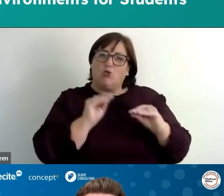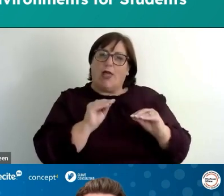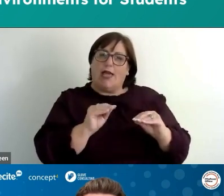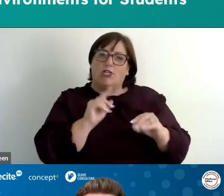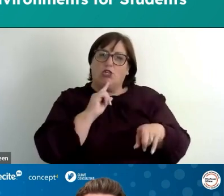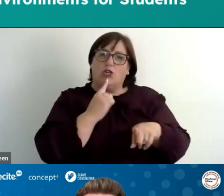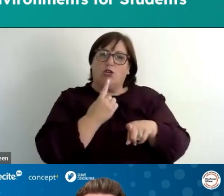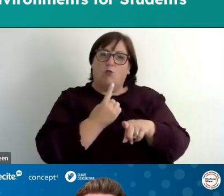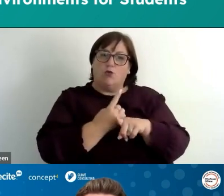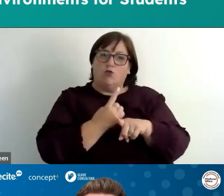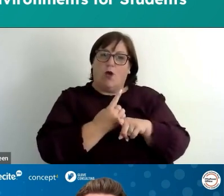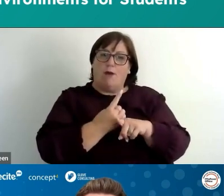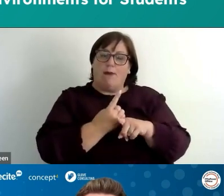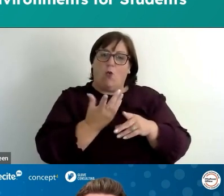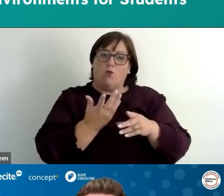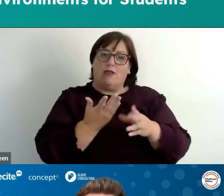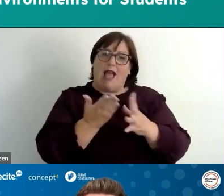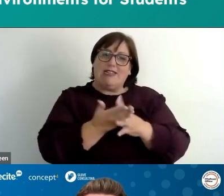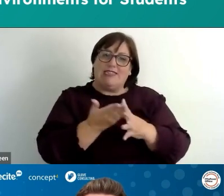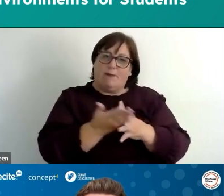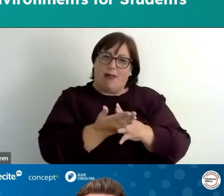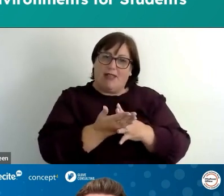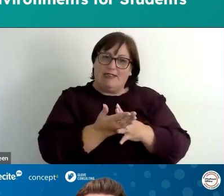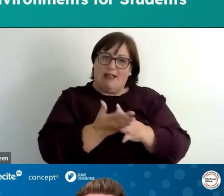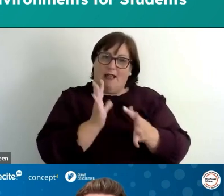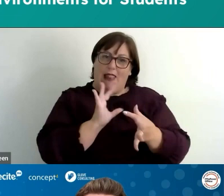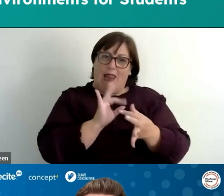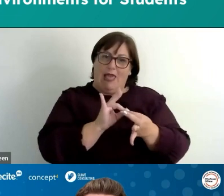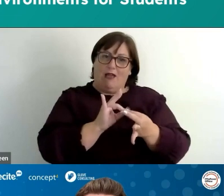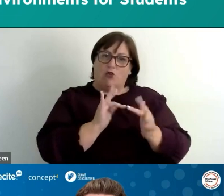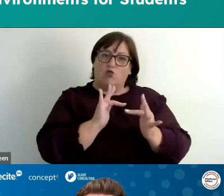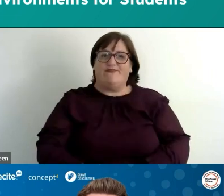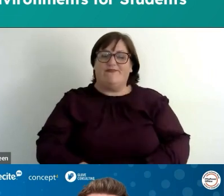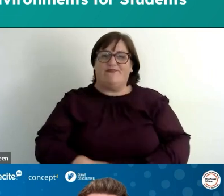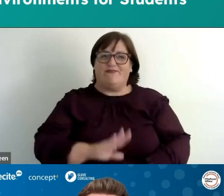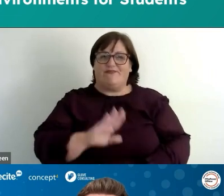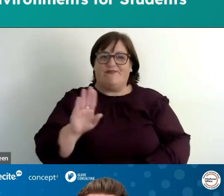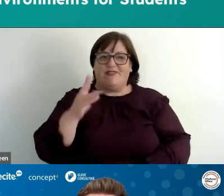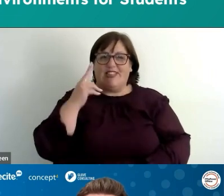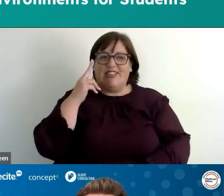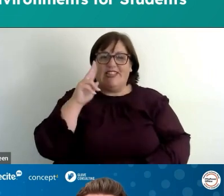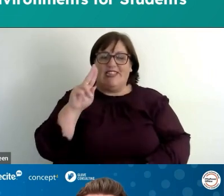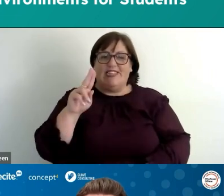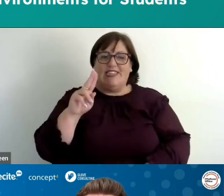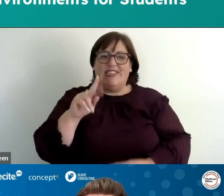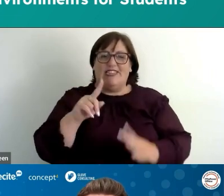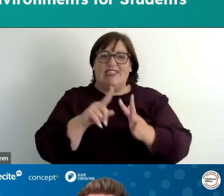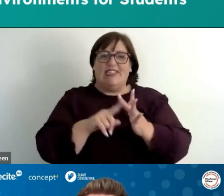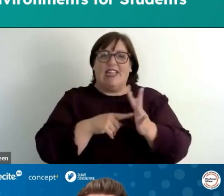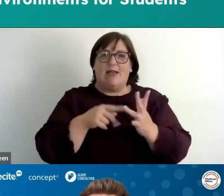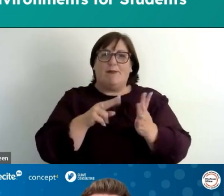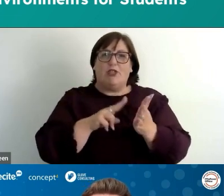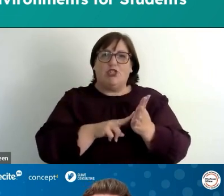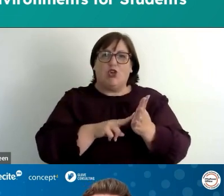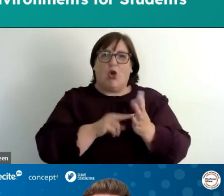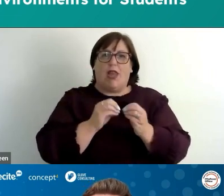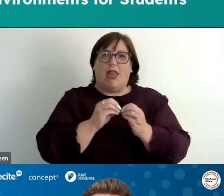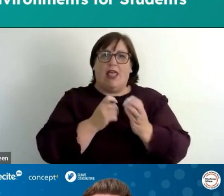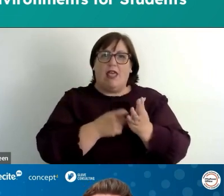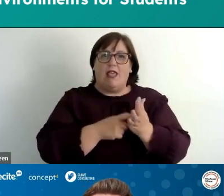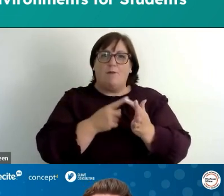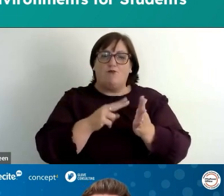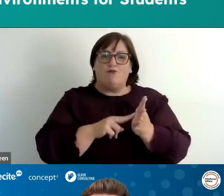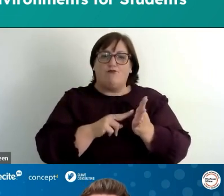accessibility and specifically towards websites. Thank you. Hi, afternoon everyone. My name is John Brennan. I'm